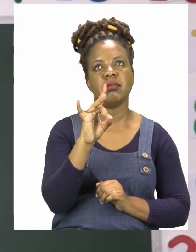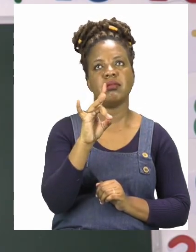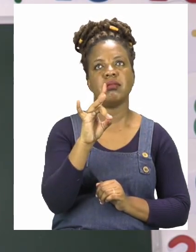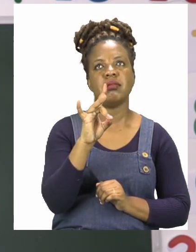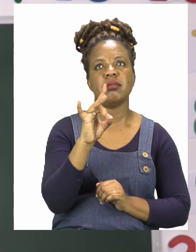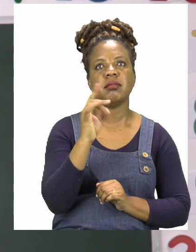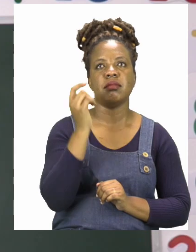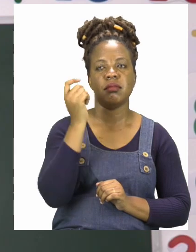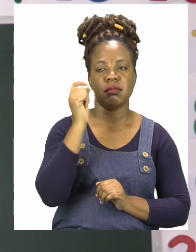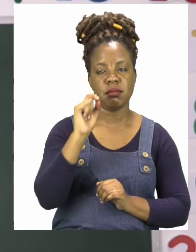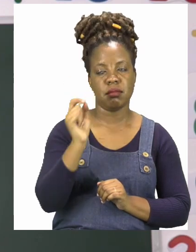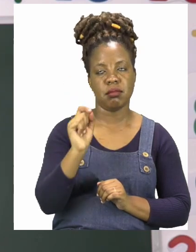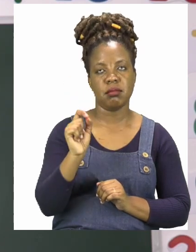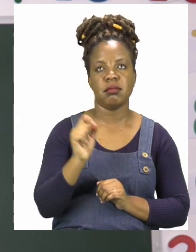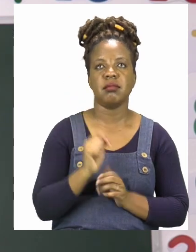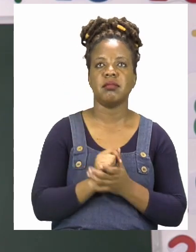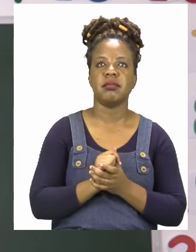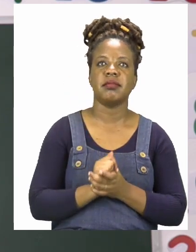38.